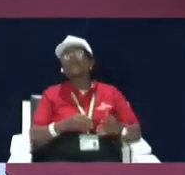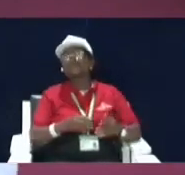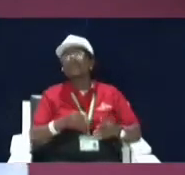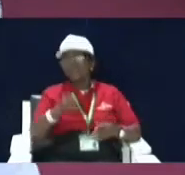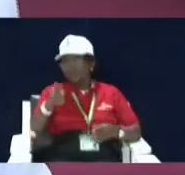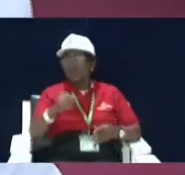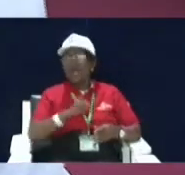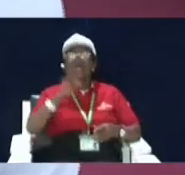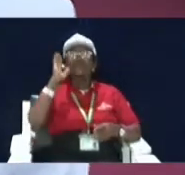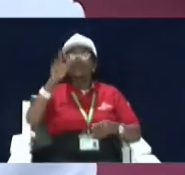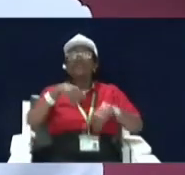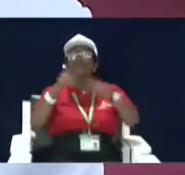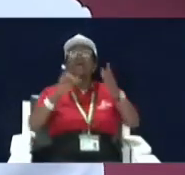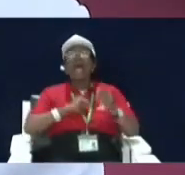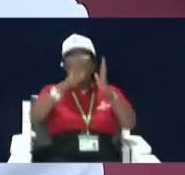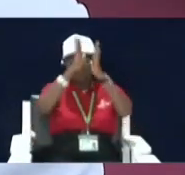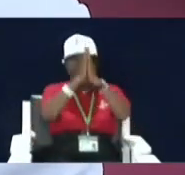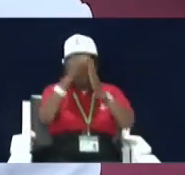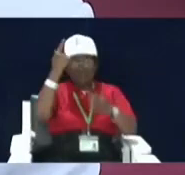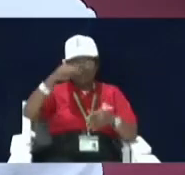I pray for somebody here today.